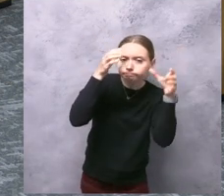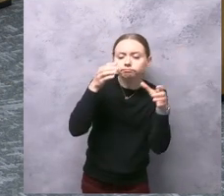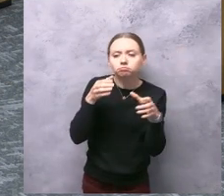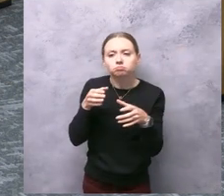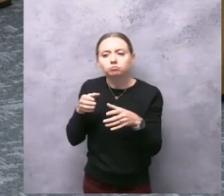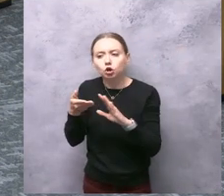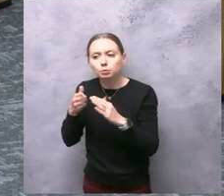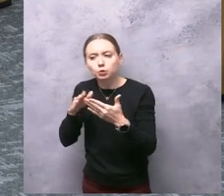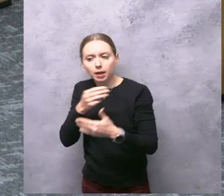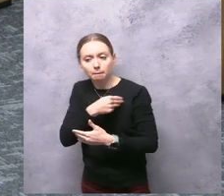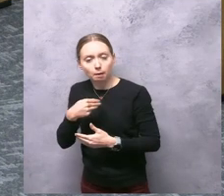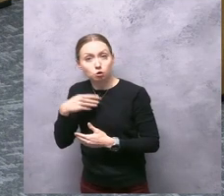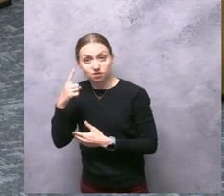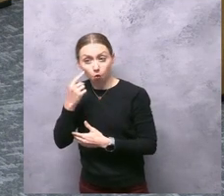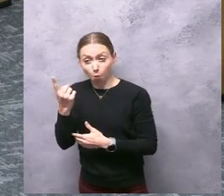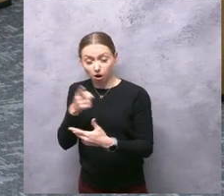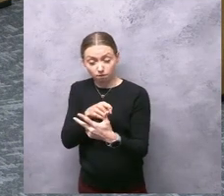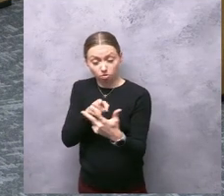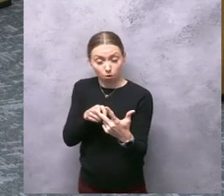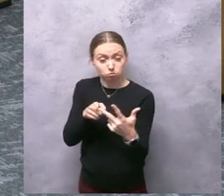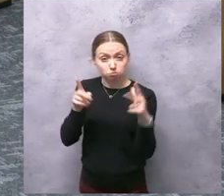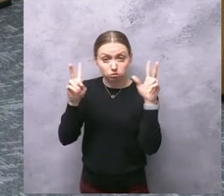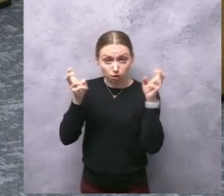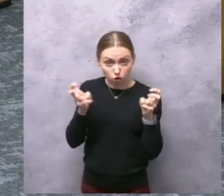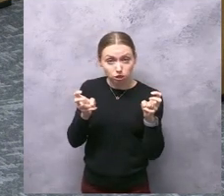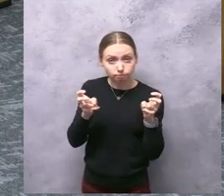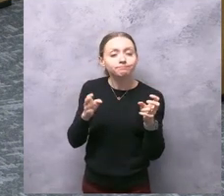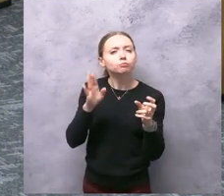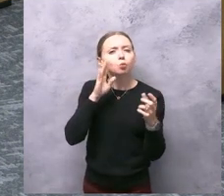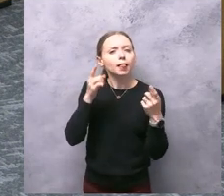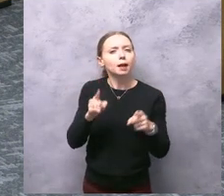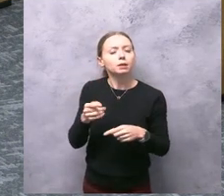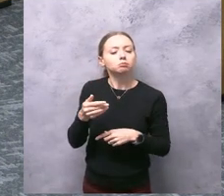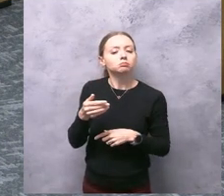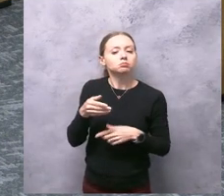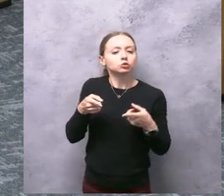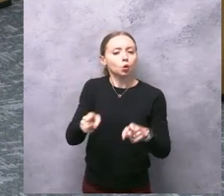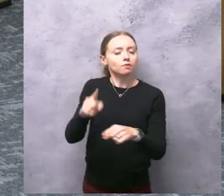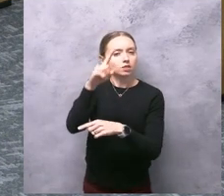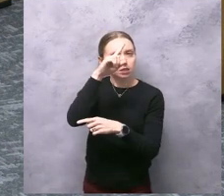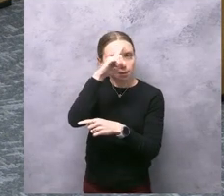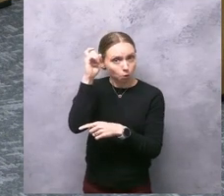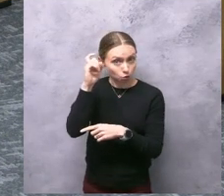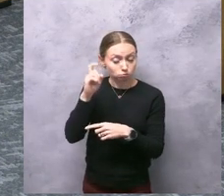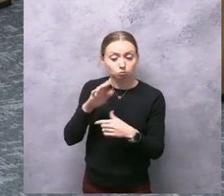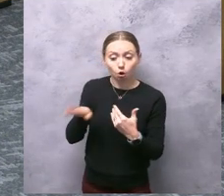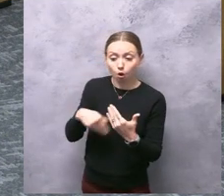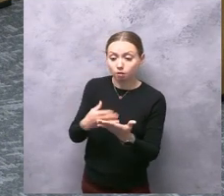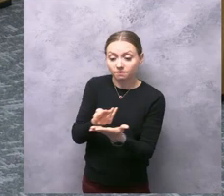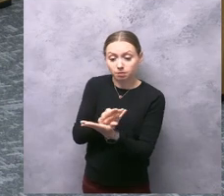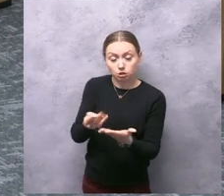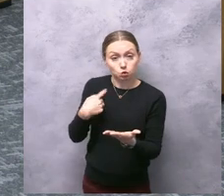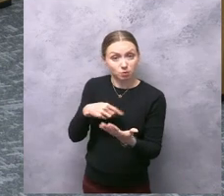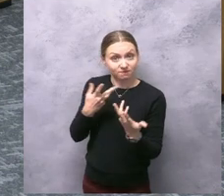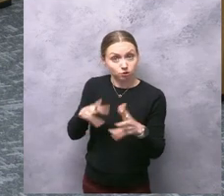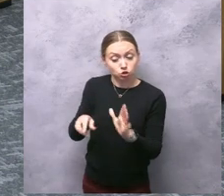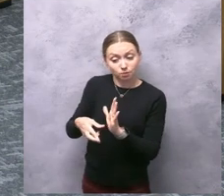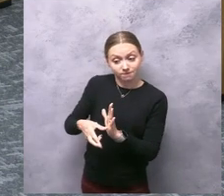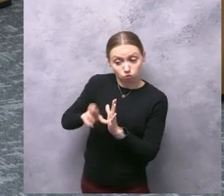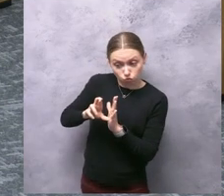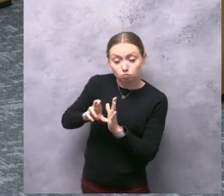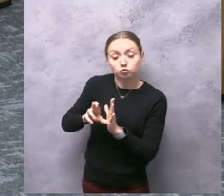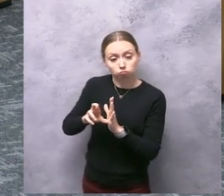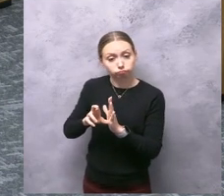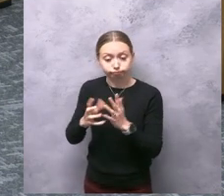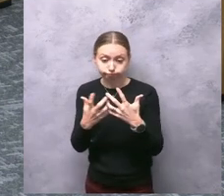one of those subject areas, what's going to happen over the summer is all those materials will be reviewed in line with the rubrics,